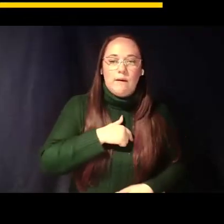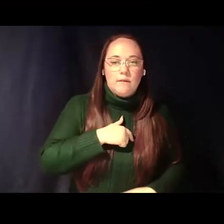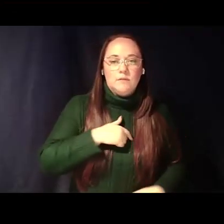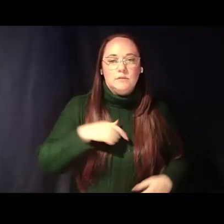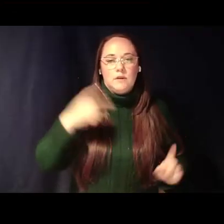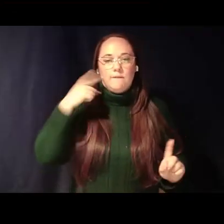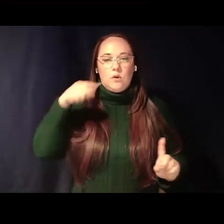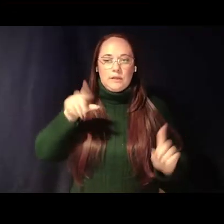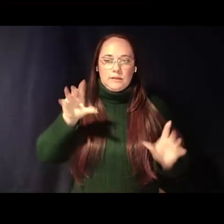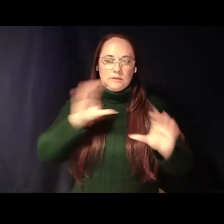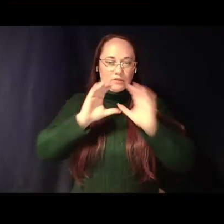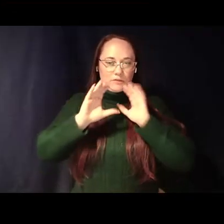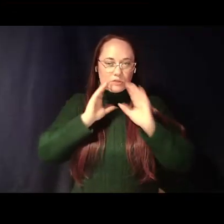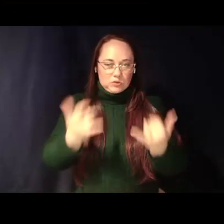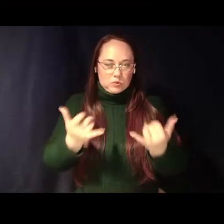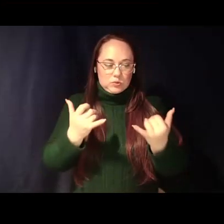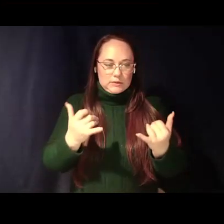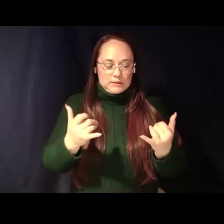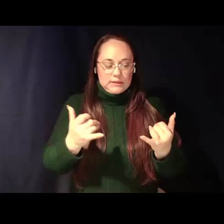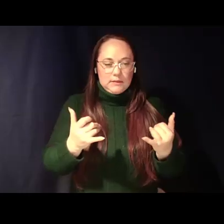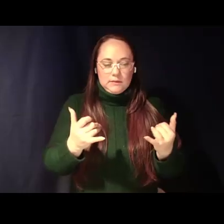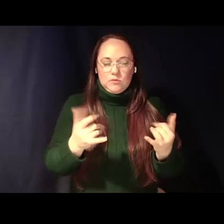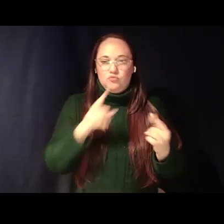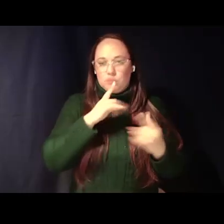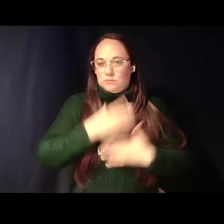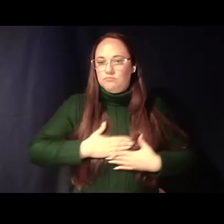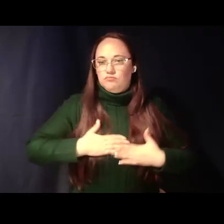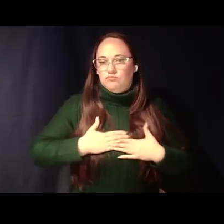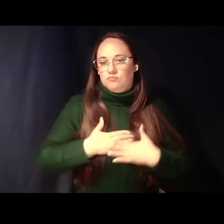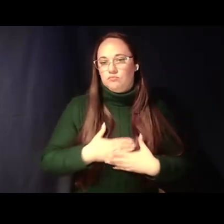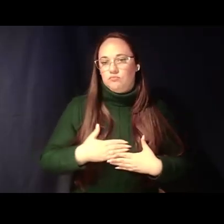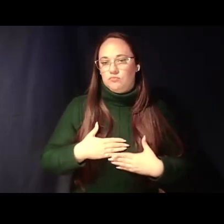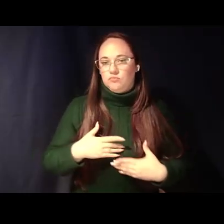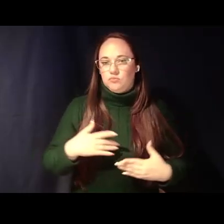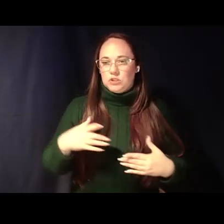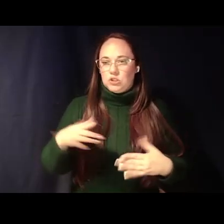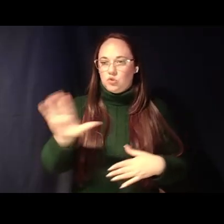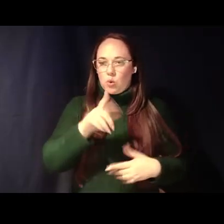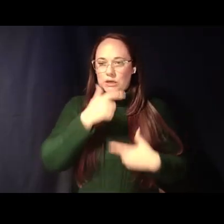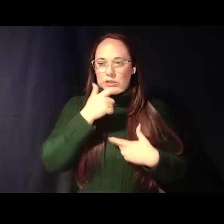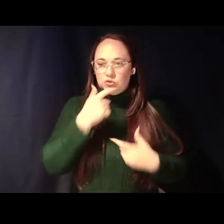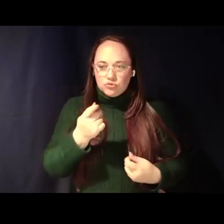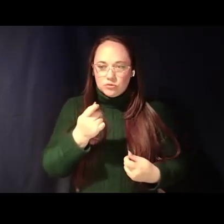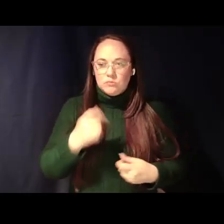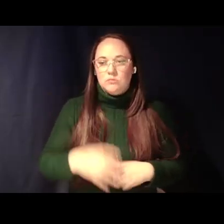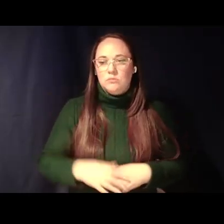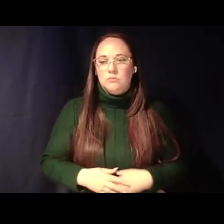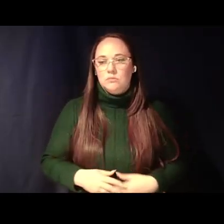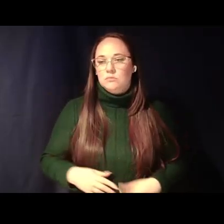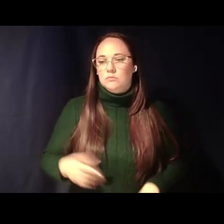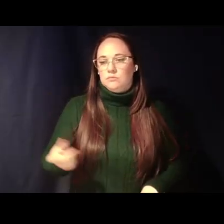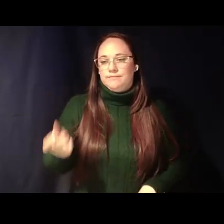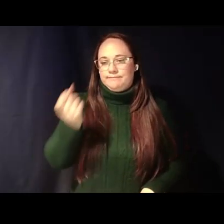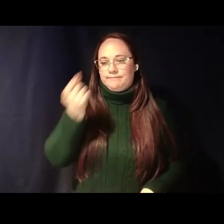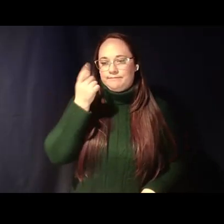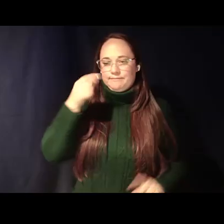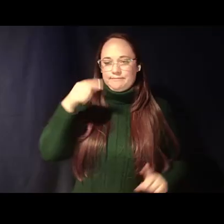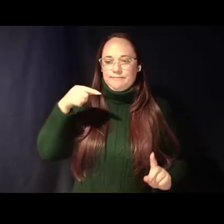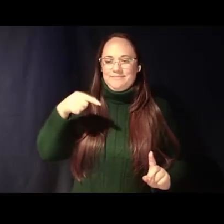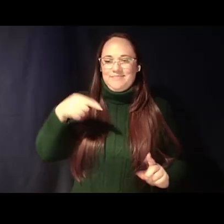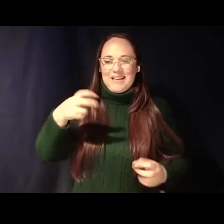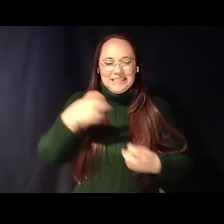this conversation. Really appreciate the interest. We know this is a